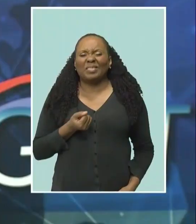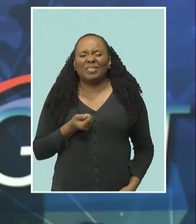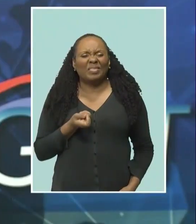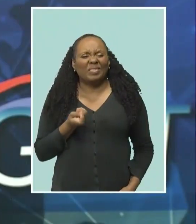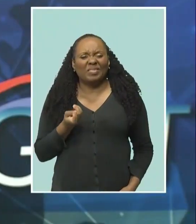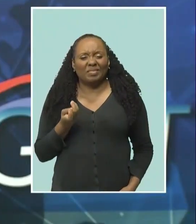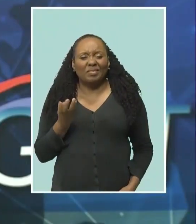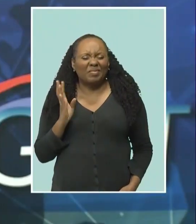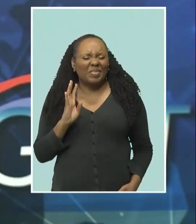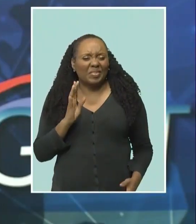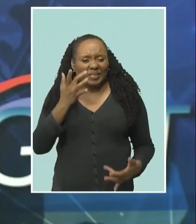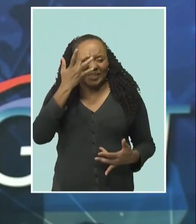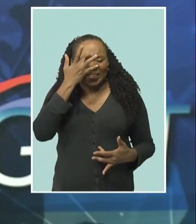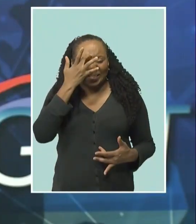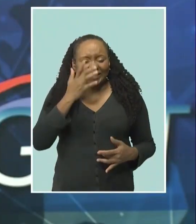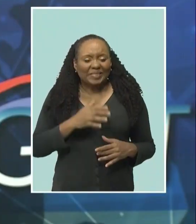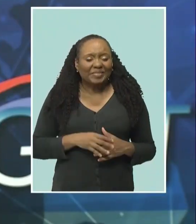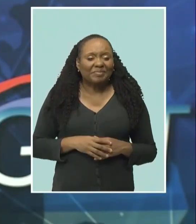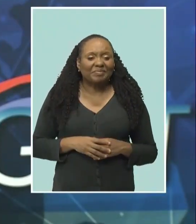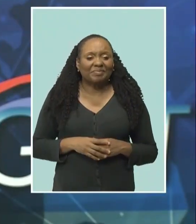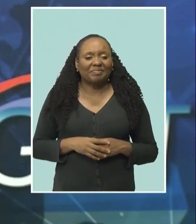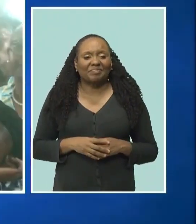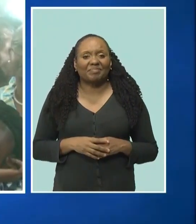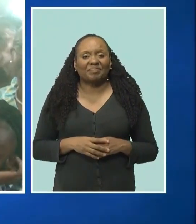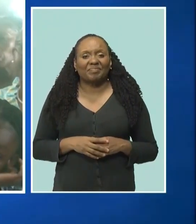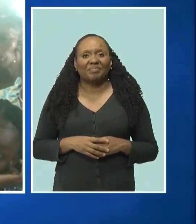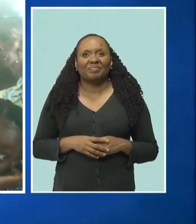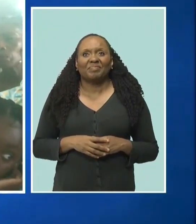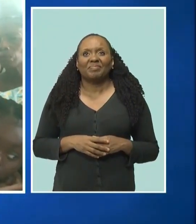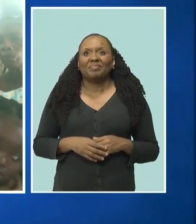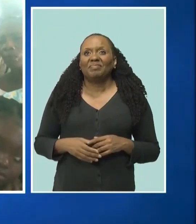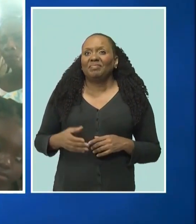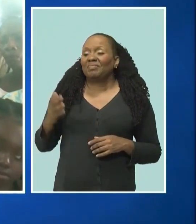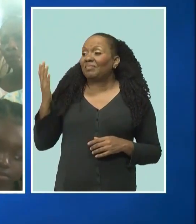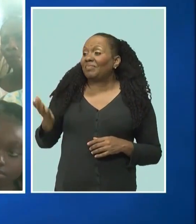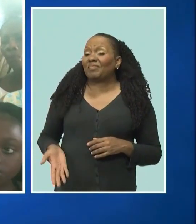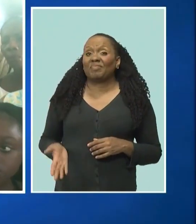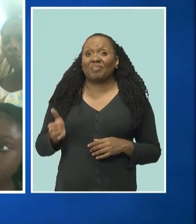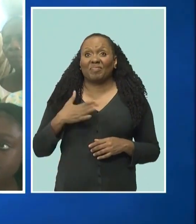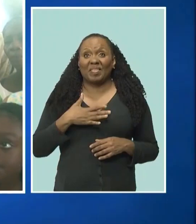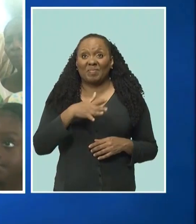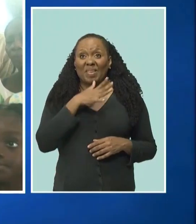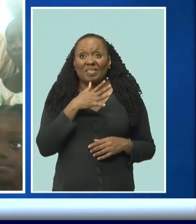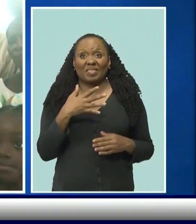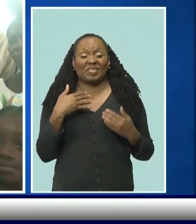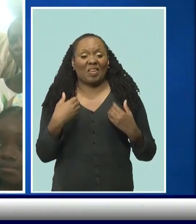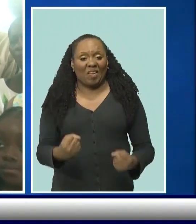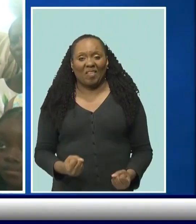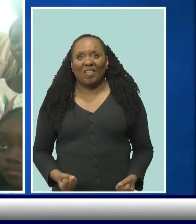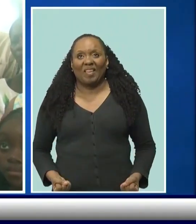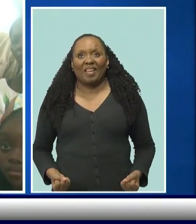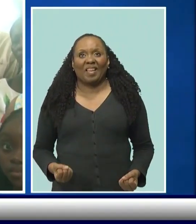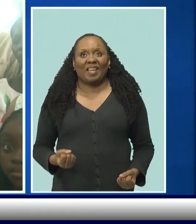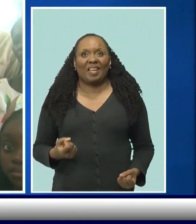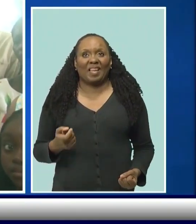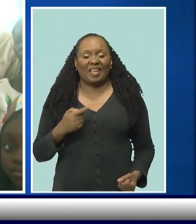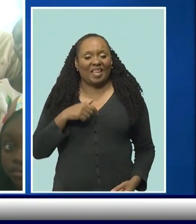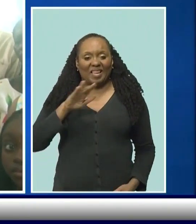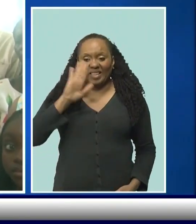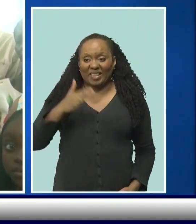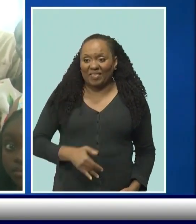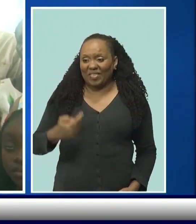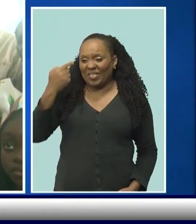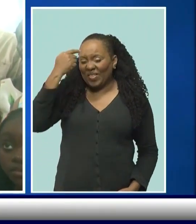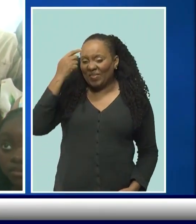a few ailments. She was strong. You know, I never thought to see her in this condition, but it